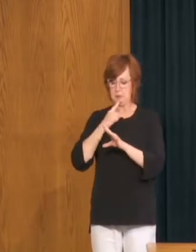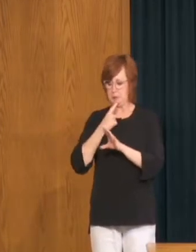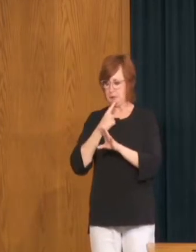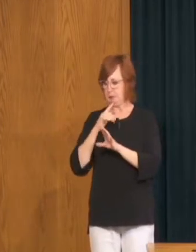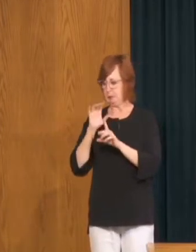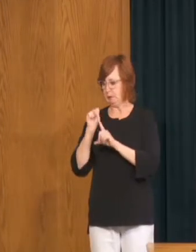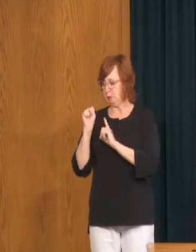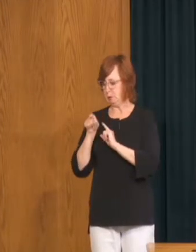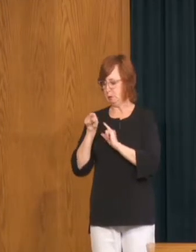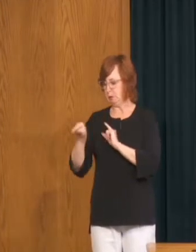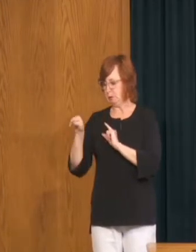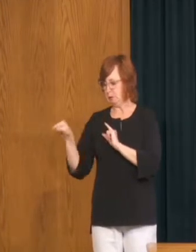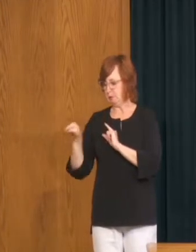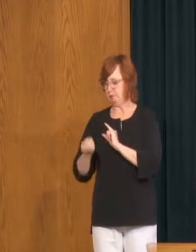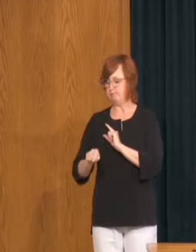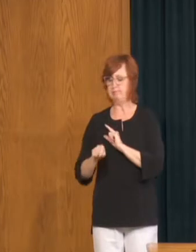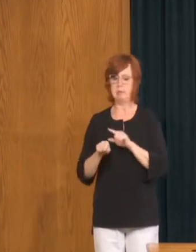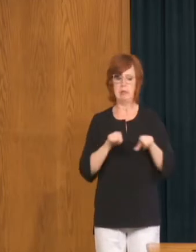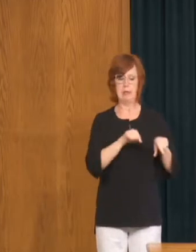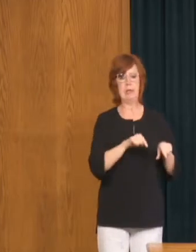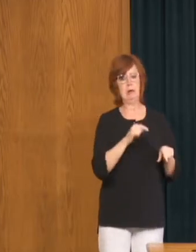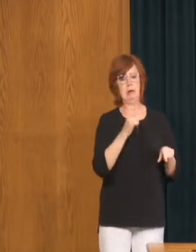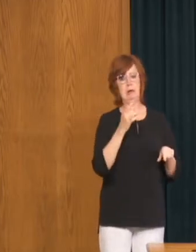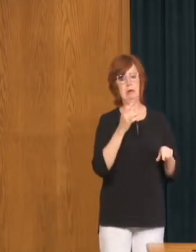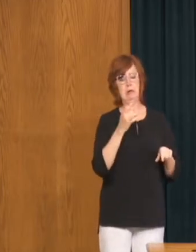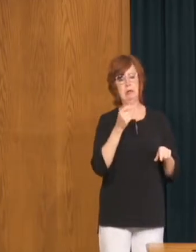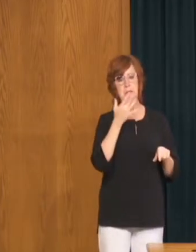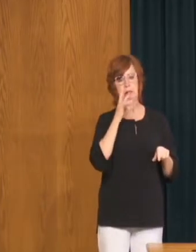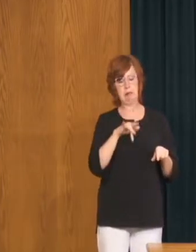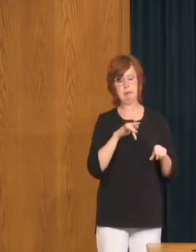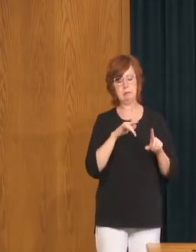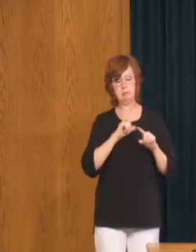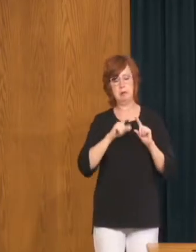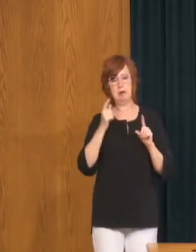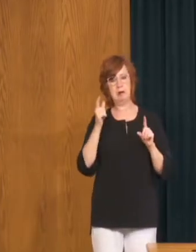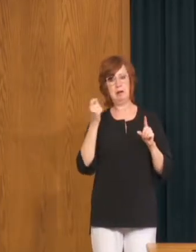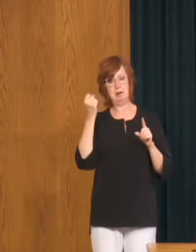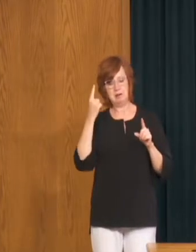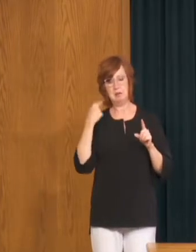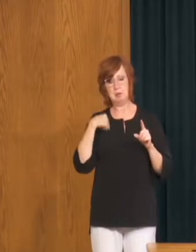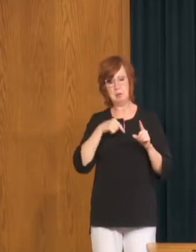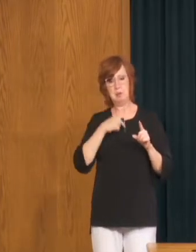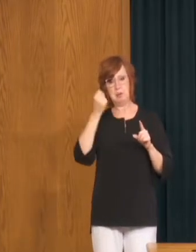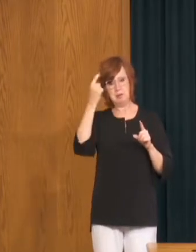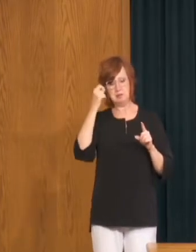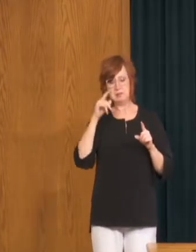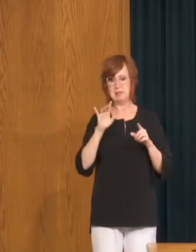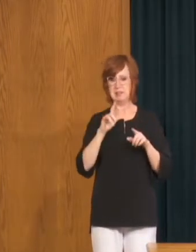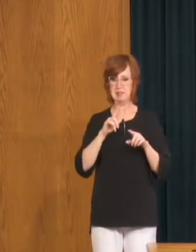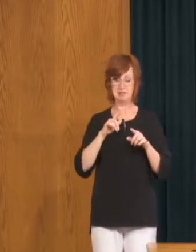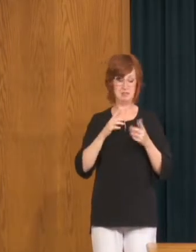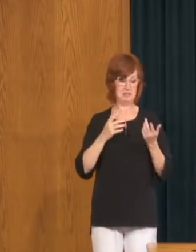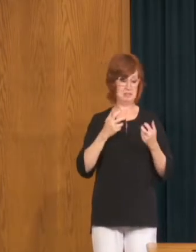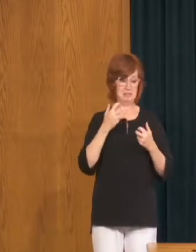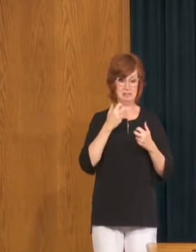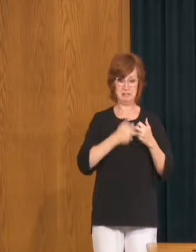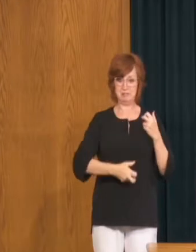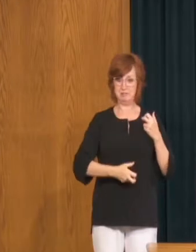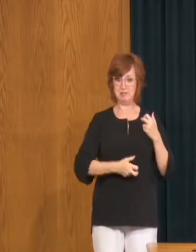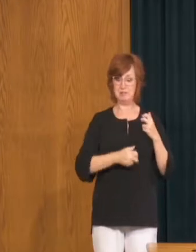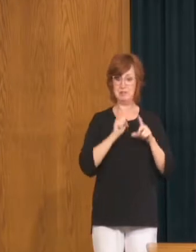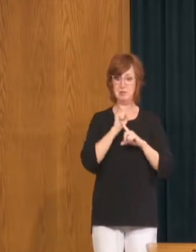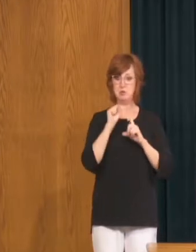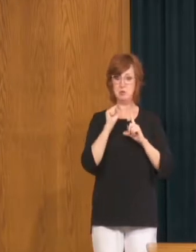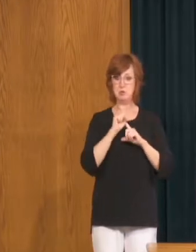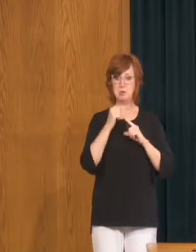has been for seniors and their families not to be able to visit in person. So today we are loosening those